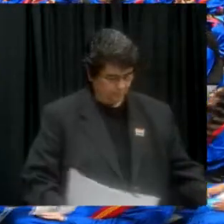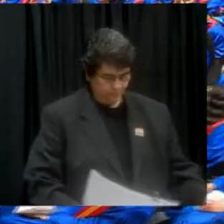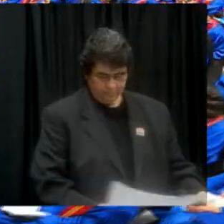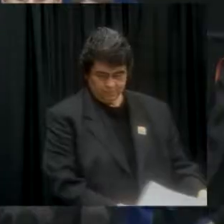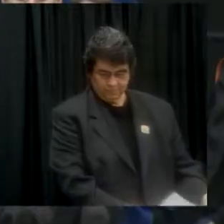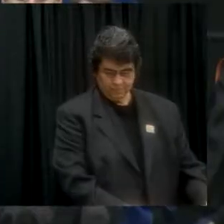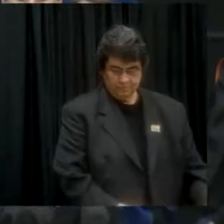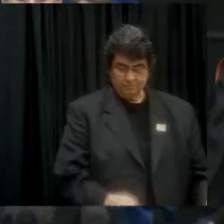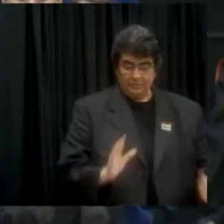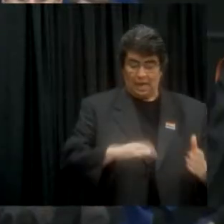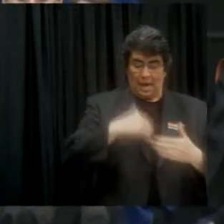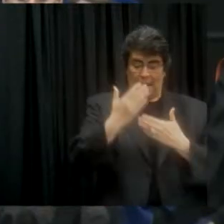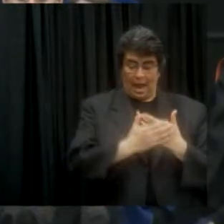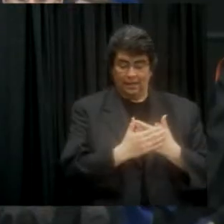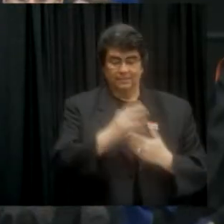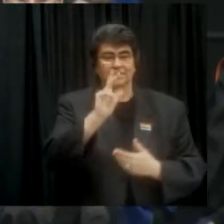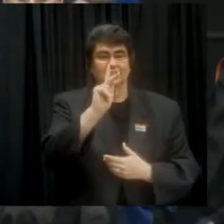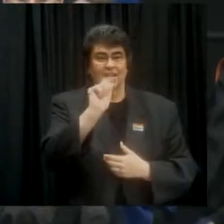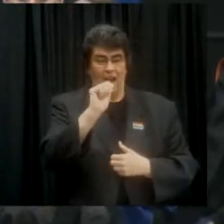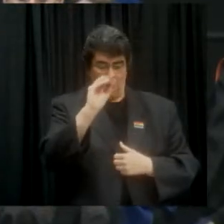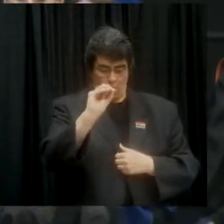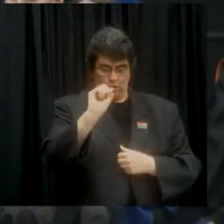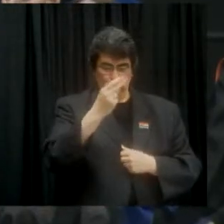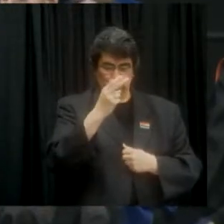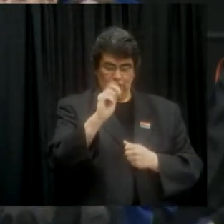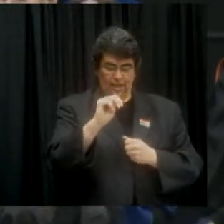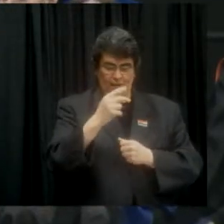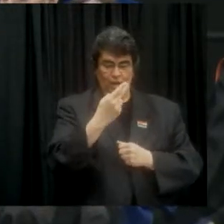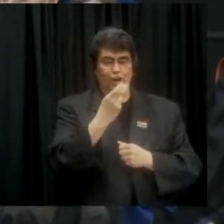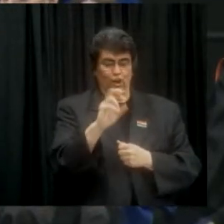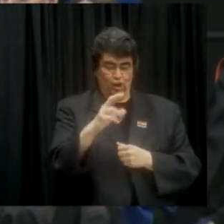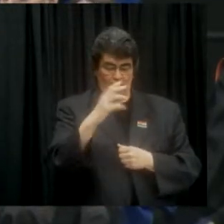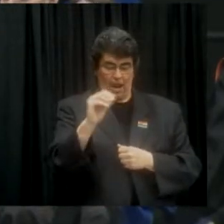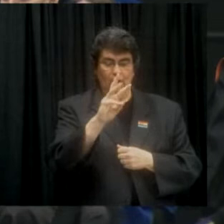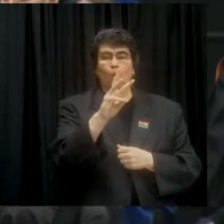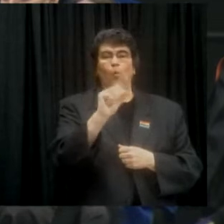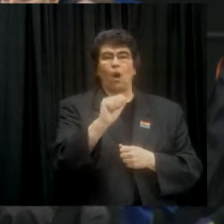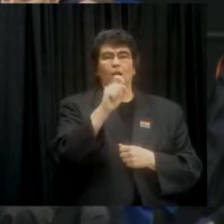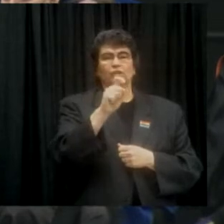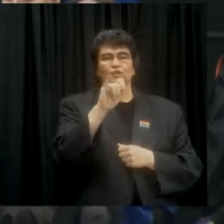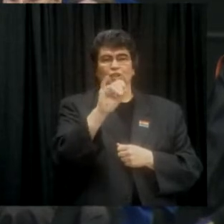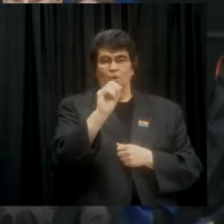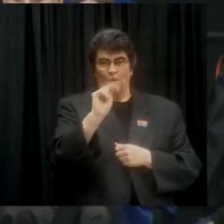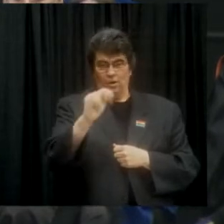Next up, we have Kao Xing He and Hua Zhong.